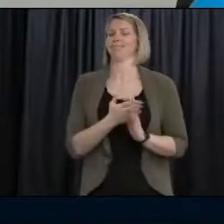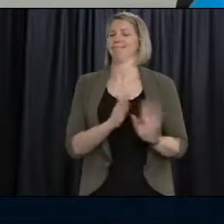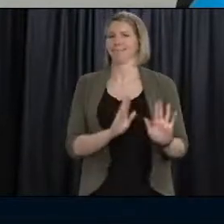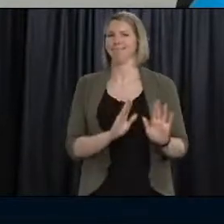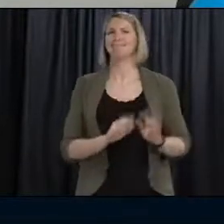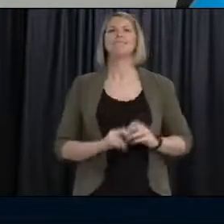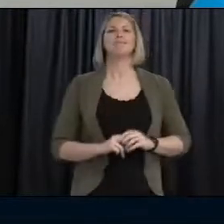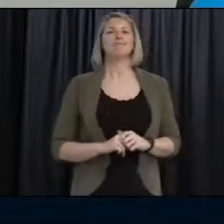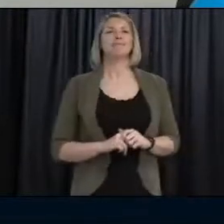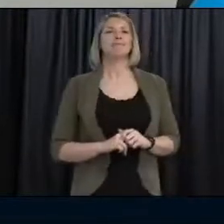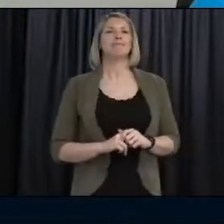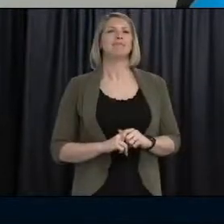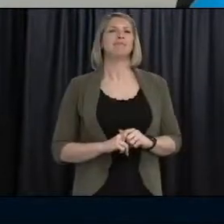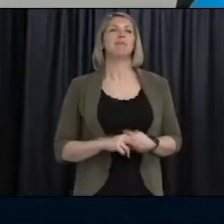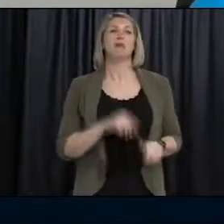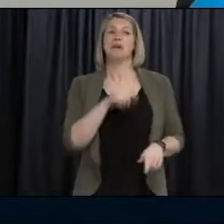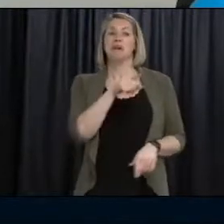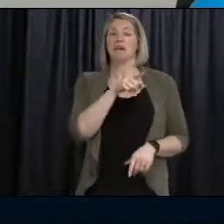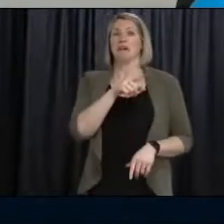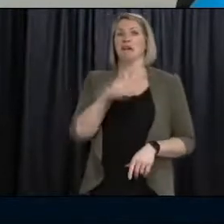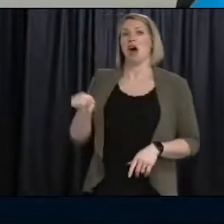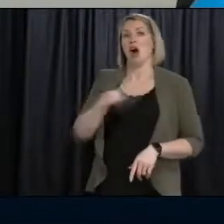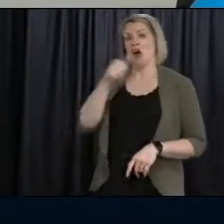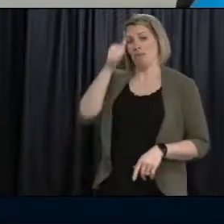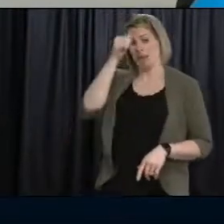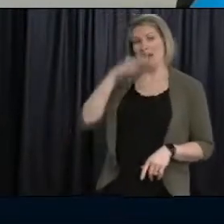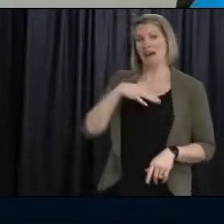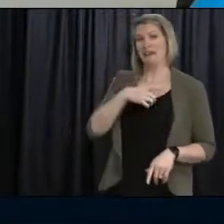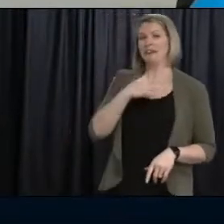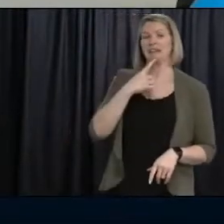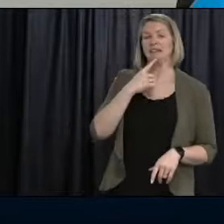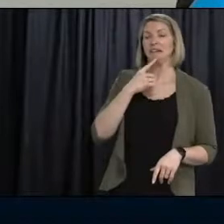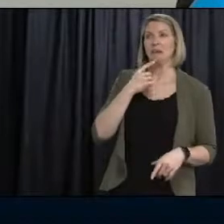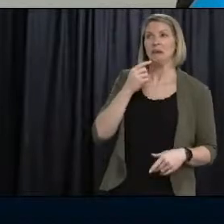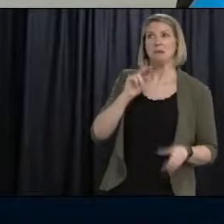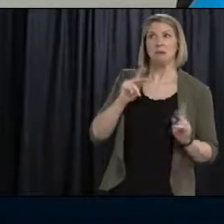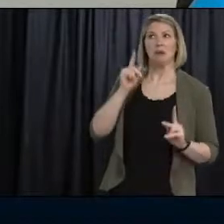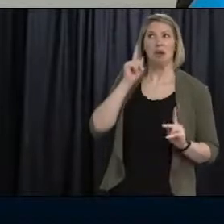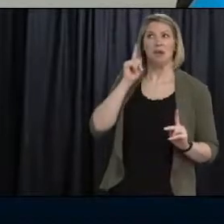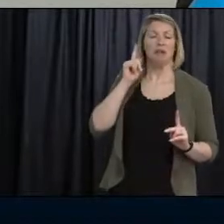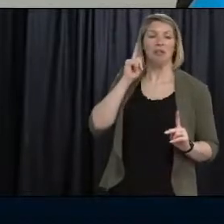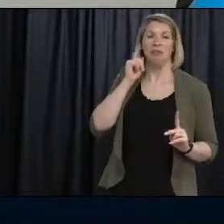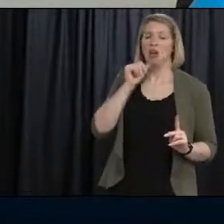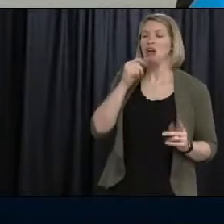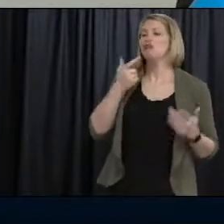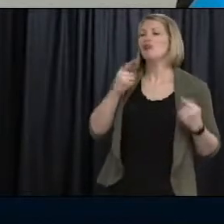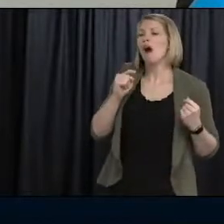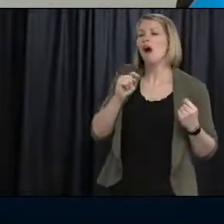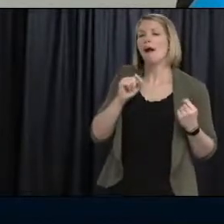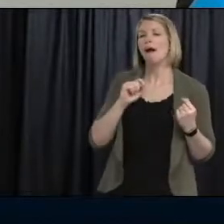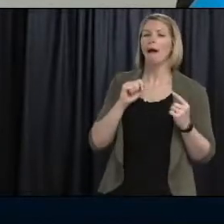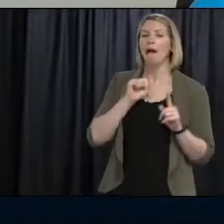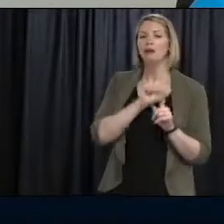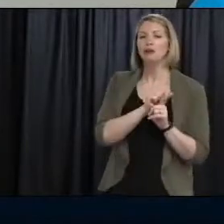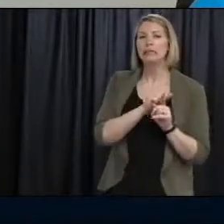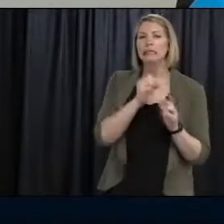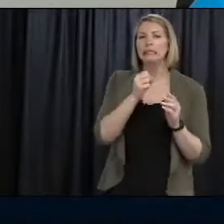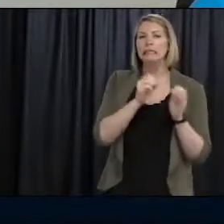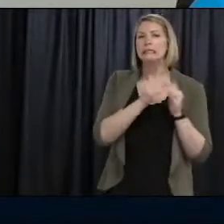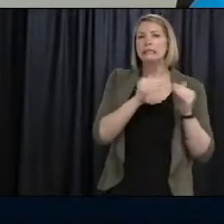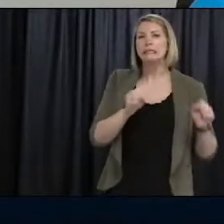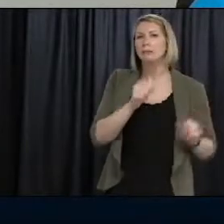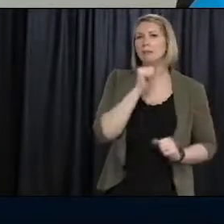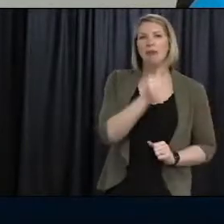Diamond said he didn't think there was anything underhanded or anybody's trying to cheat the system. I'm not sure, based on